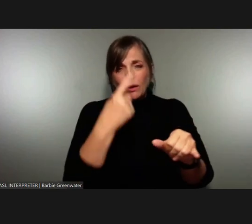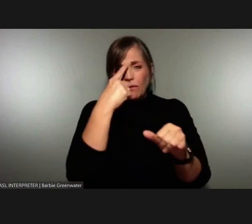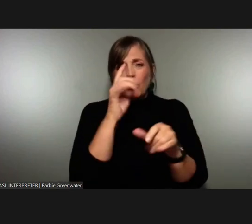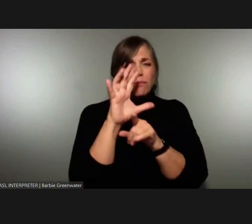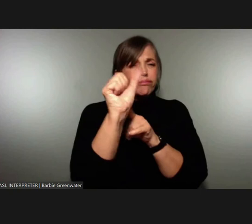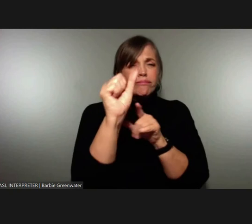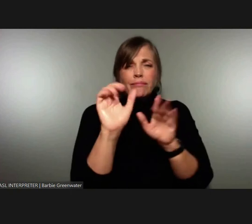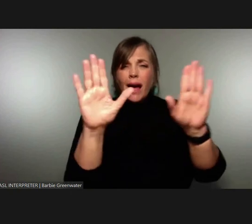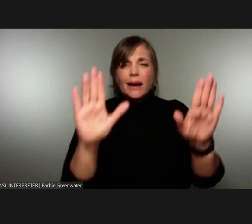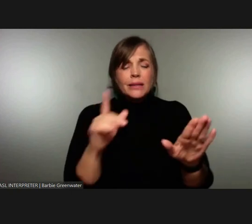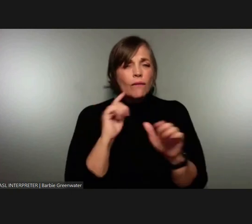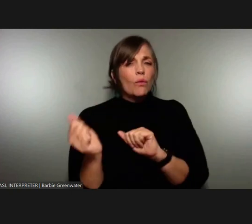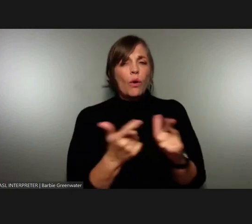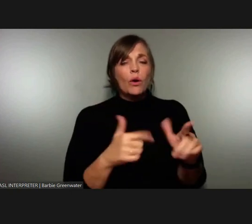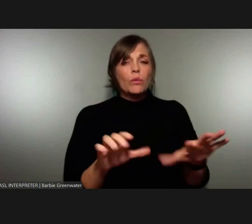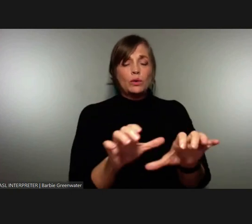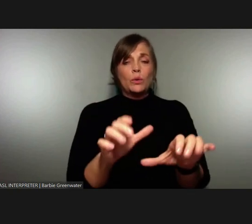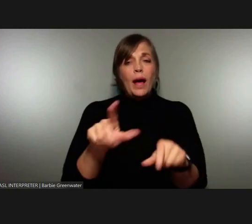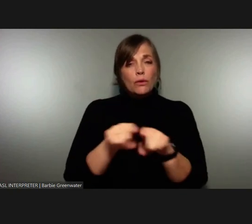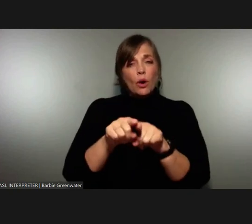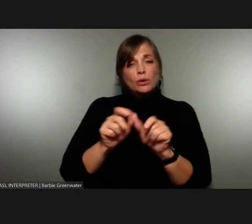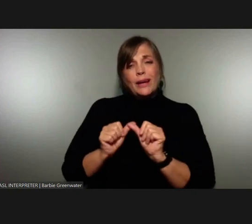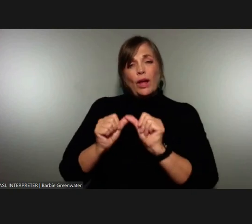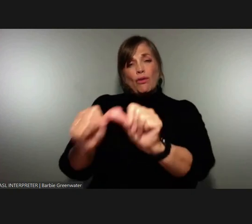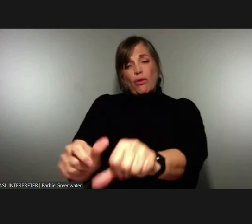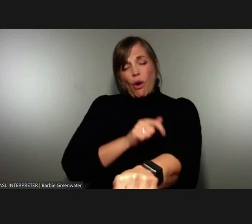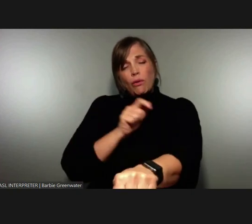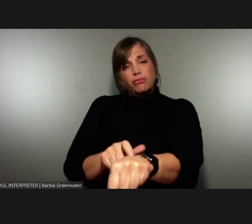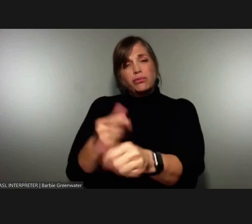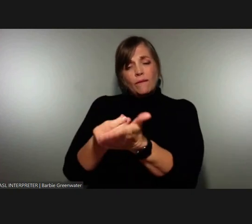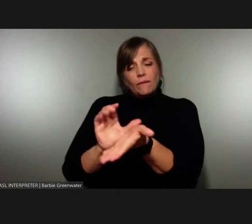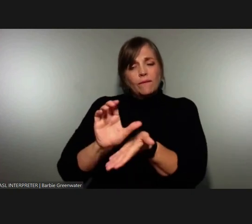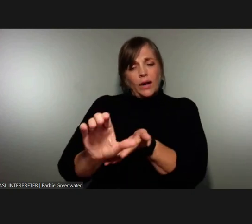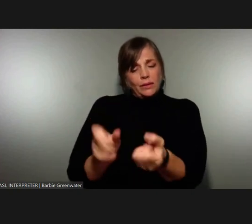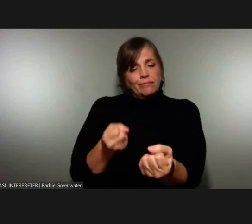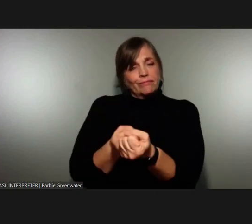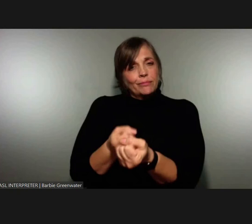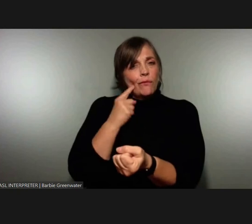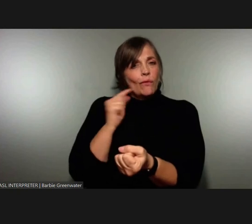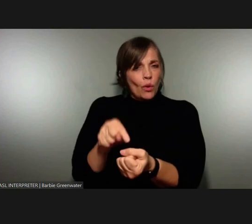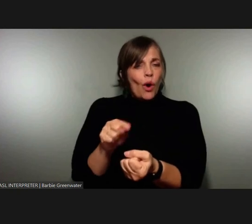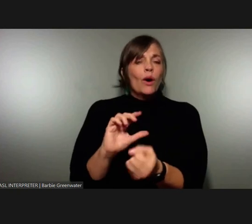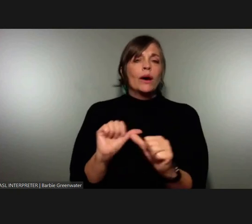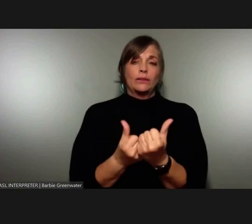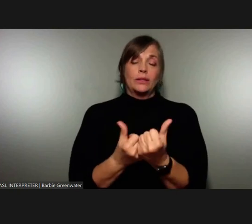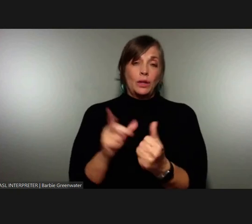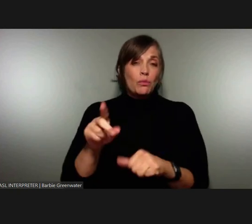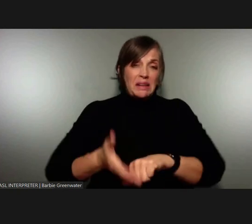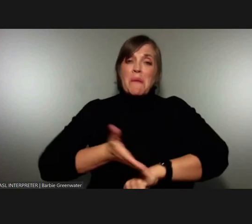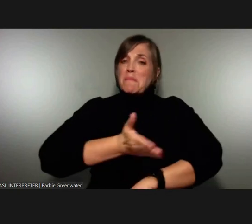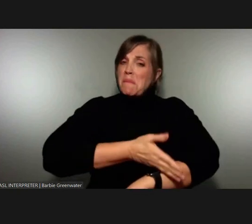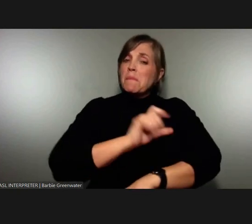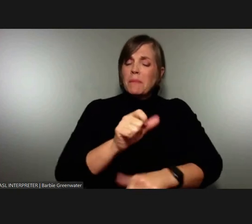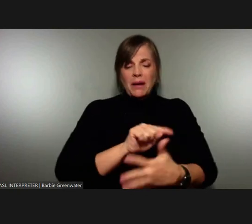adequate long-term funding for our agency. We've made significant progress in most of these areas, but there's certainly much more work ahead